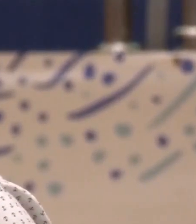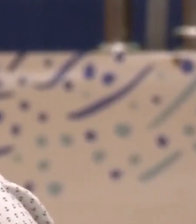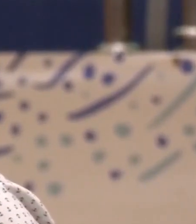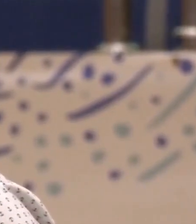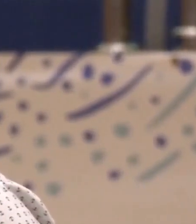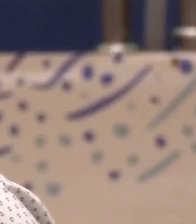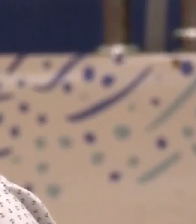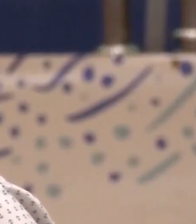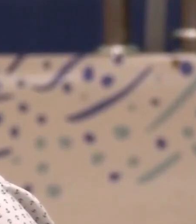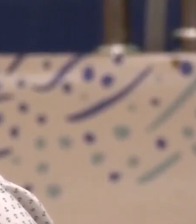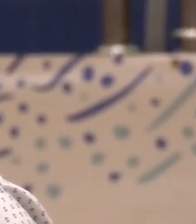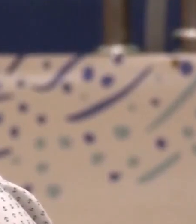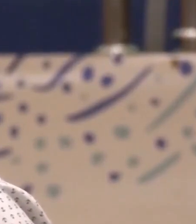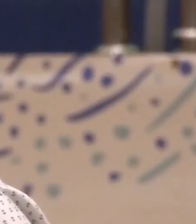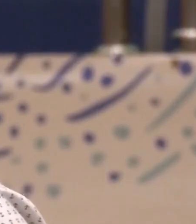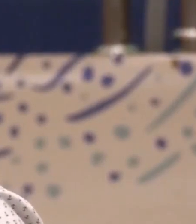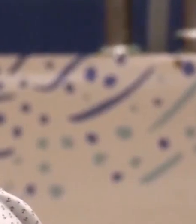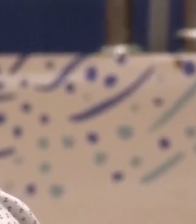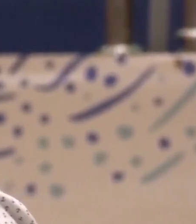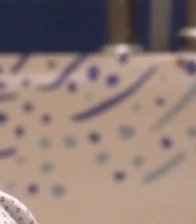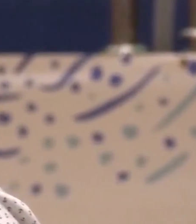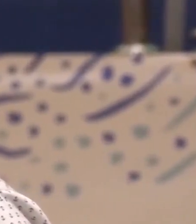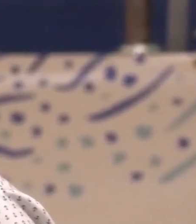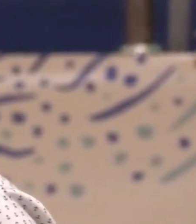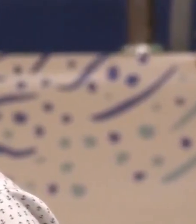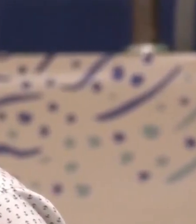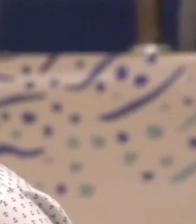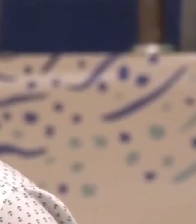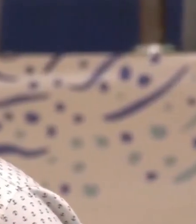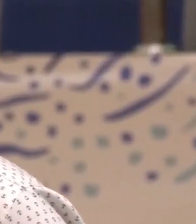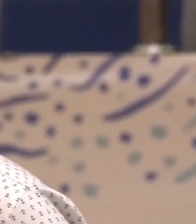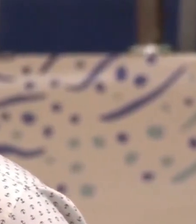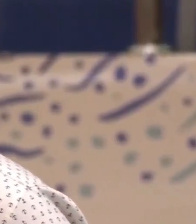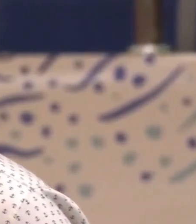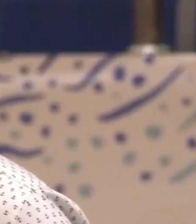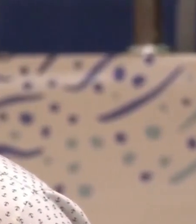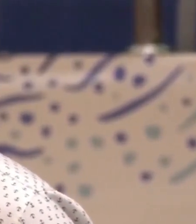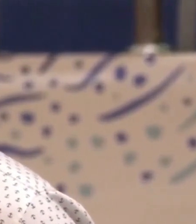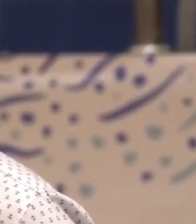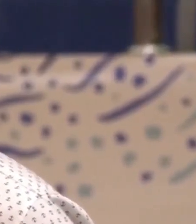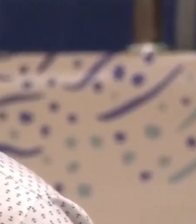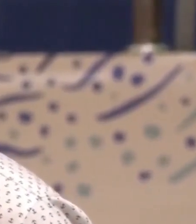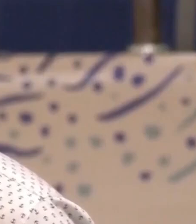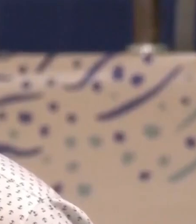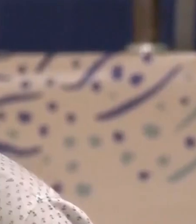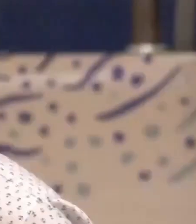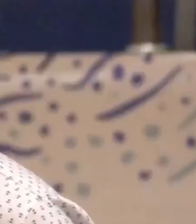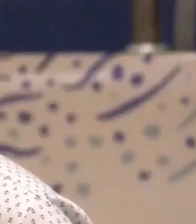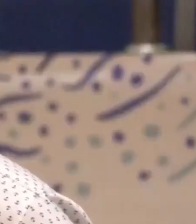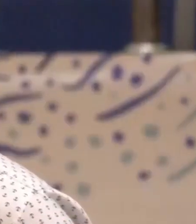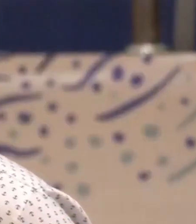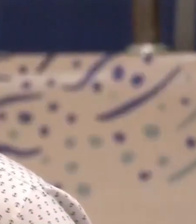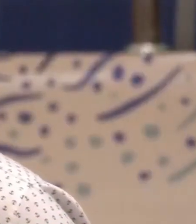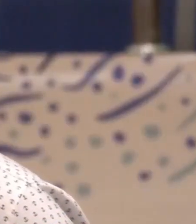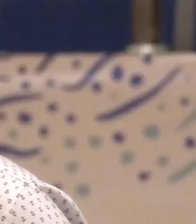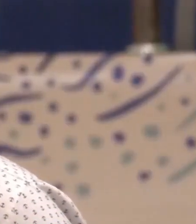is already in place. We're looking to register the trademark. Road tennis is traveling.